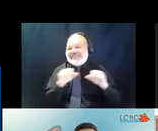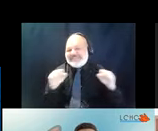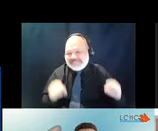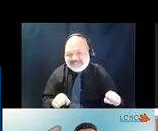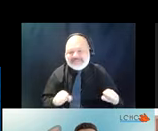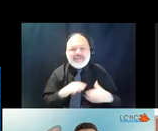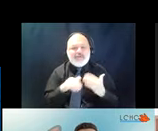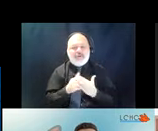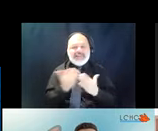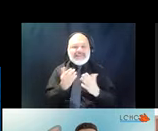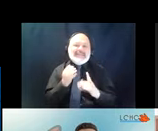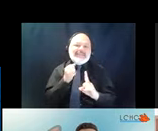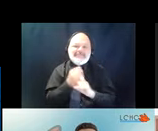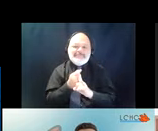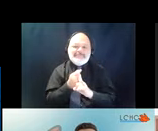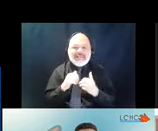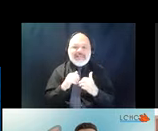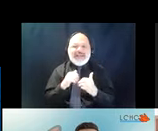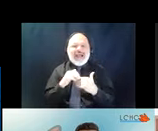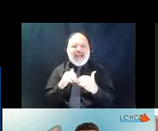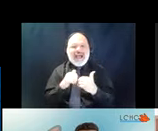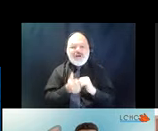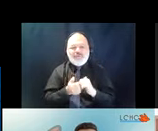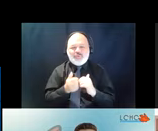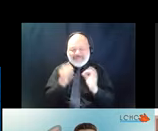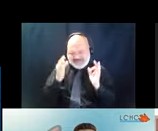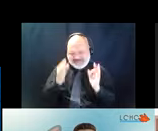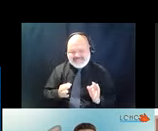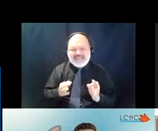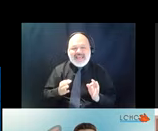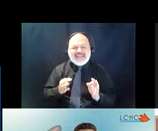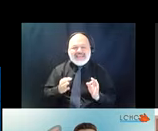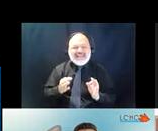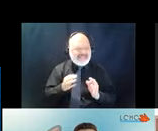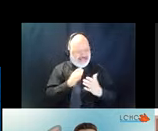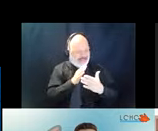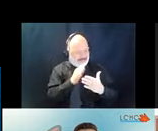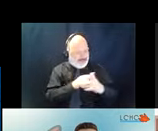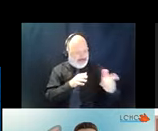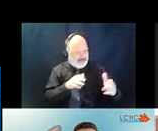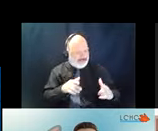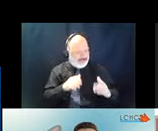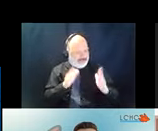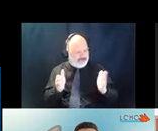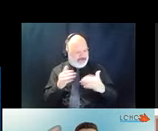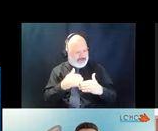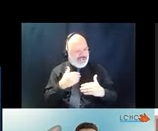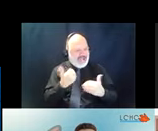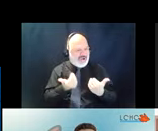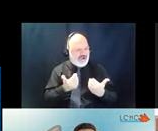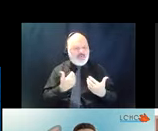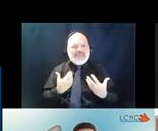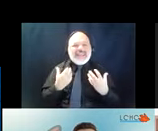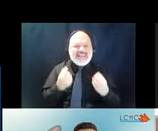how we pattern our social determinants, which is that middle box, which are the social determinants of health.